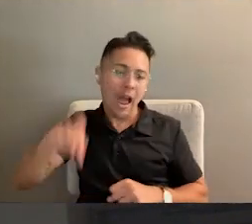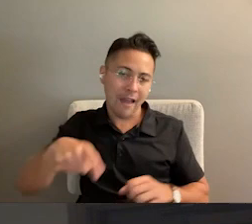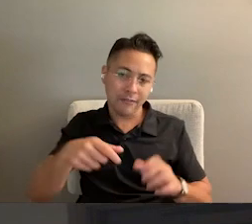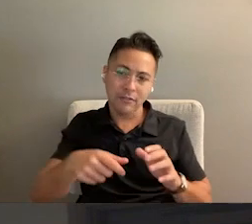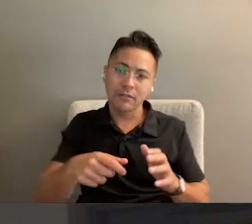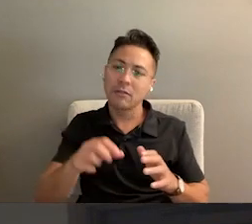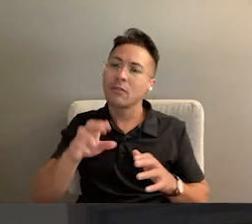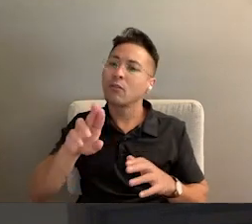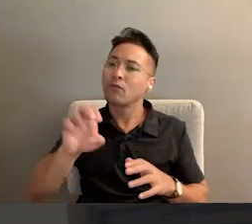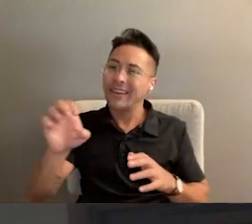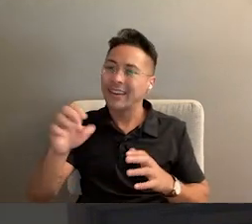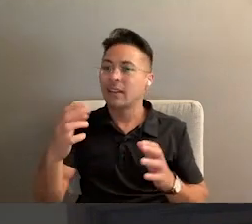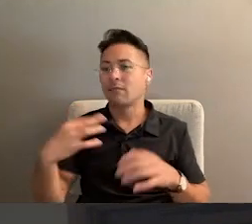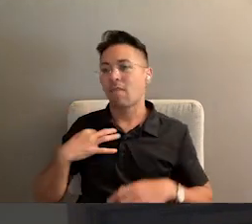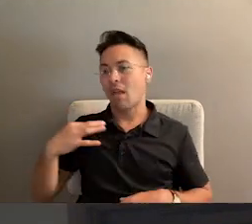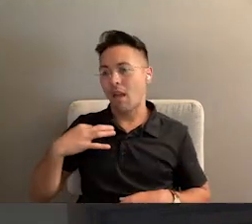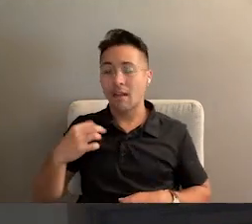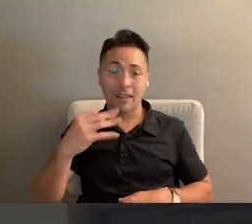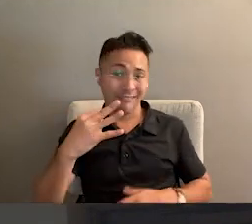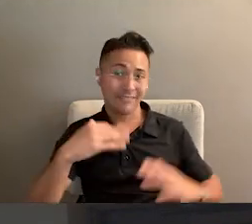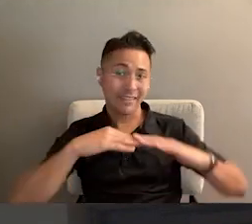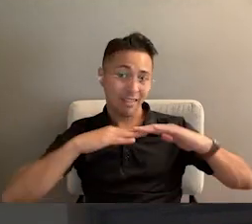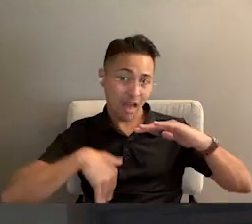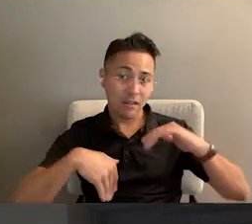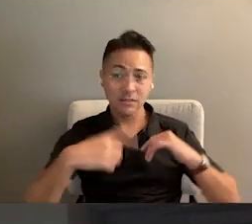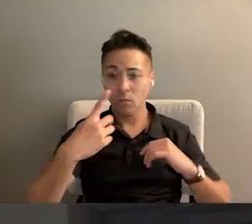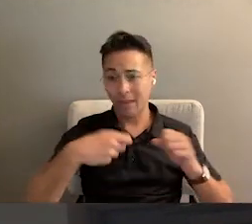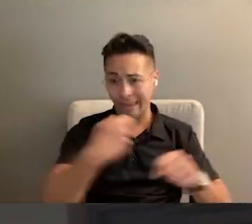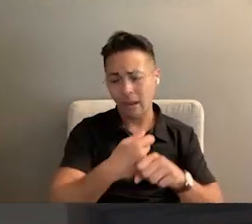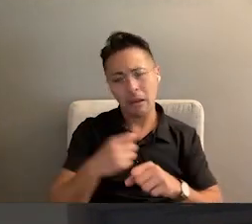if you've been off of the program for a year, you're going to have to reapply